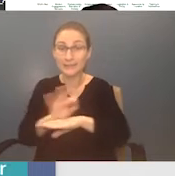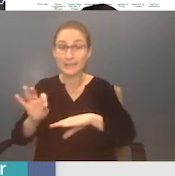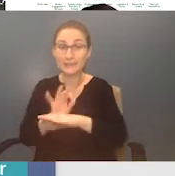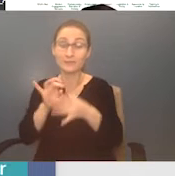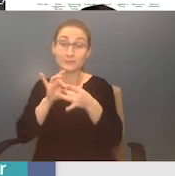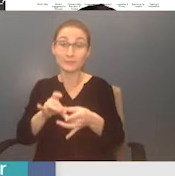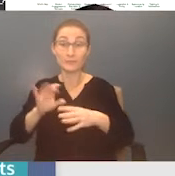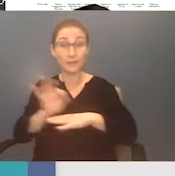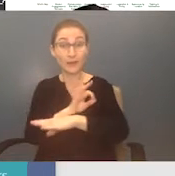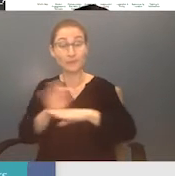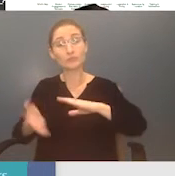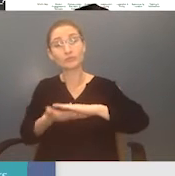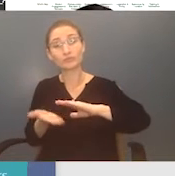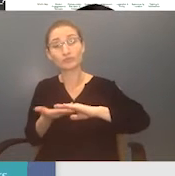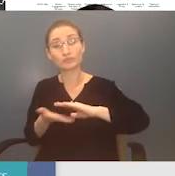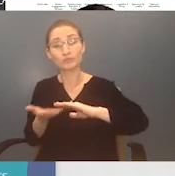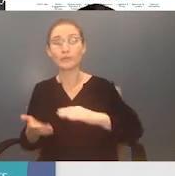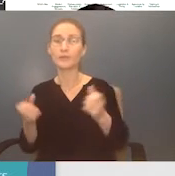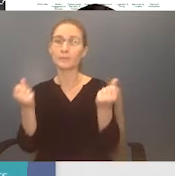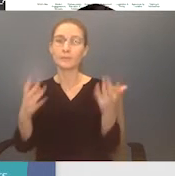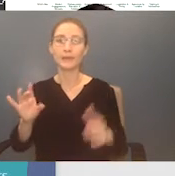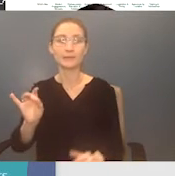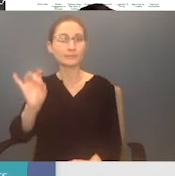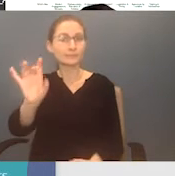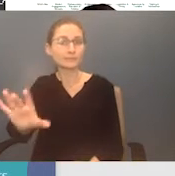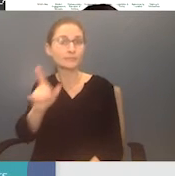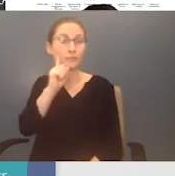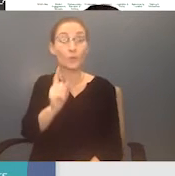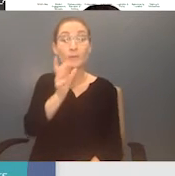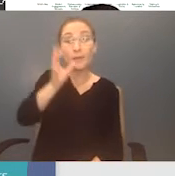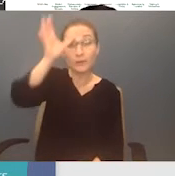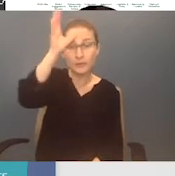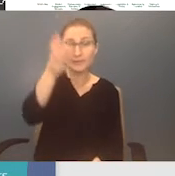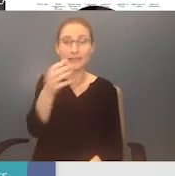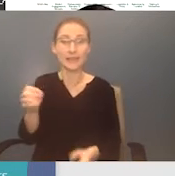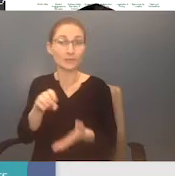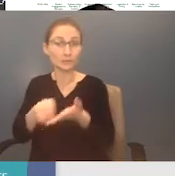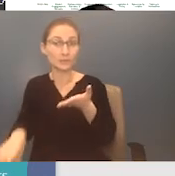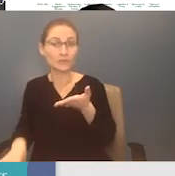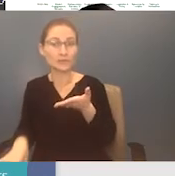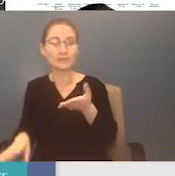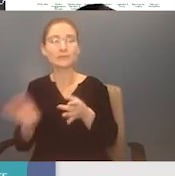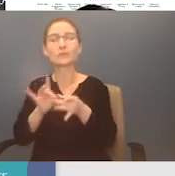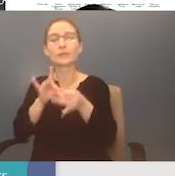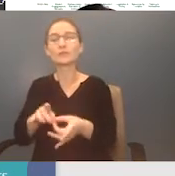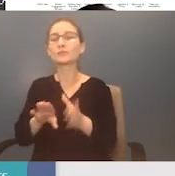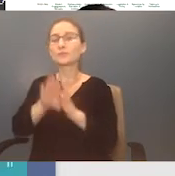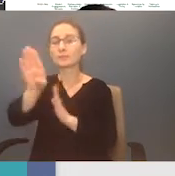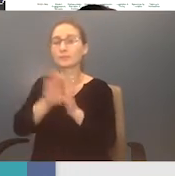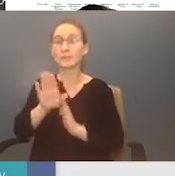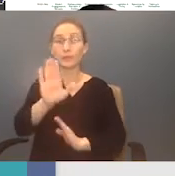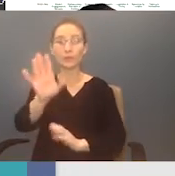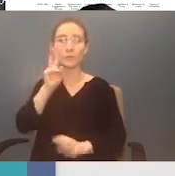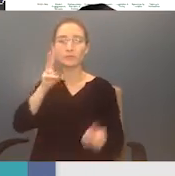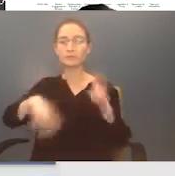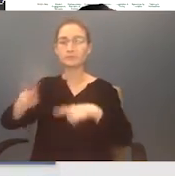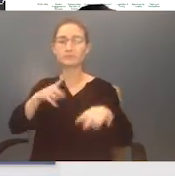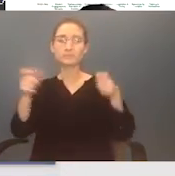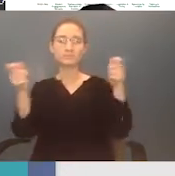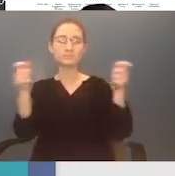of tips for students and parents right here on the right side related to developing executive functioning